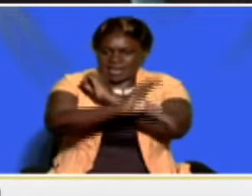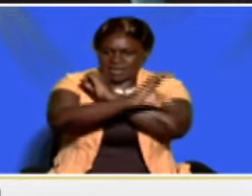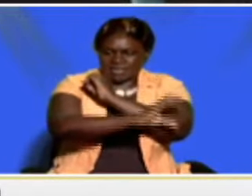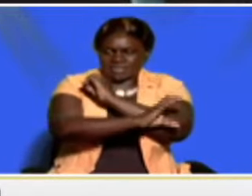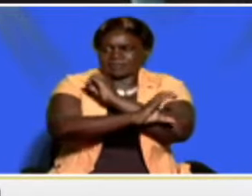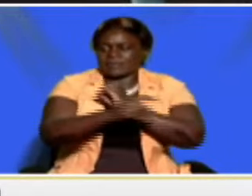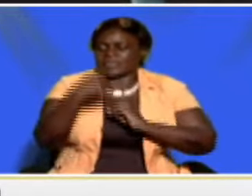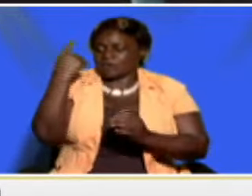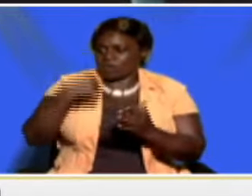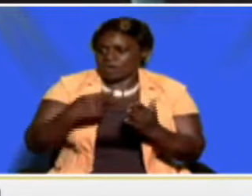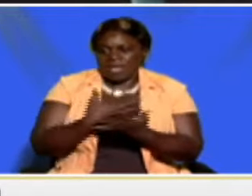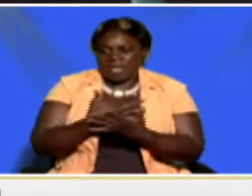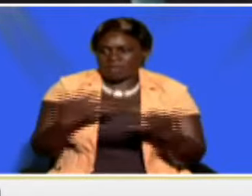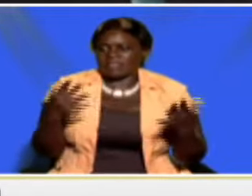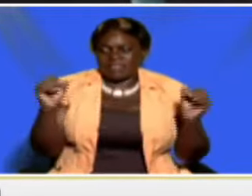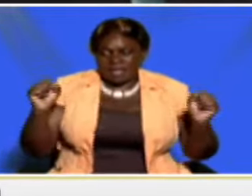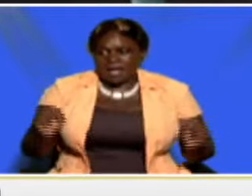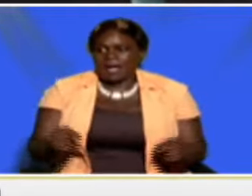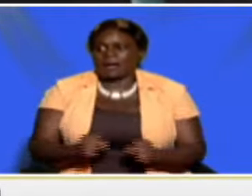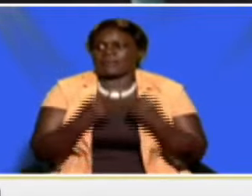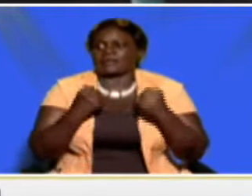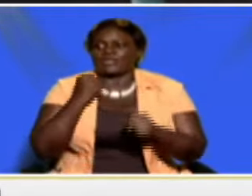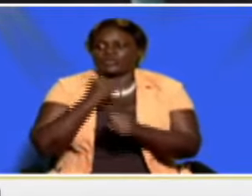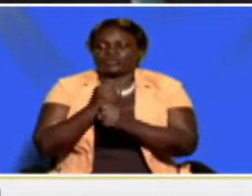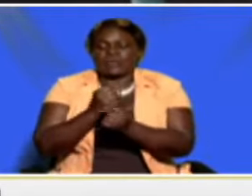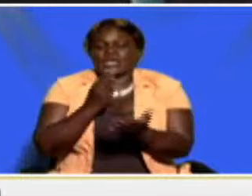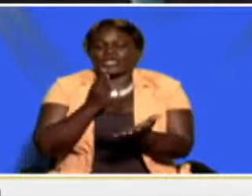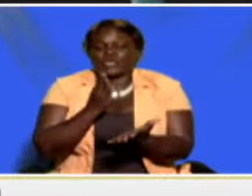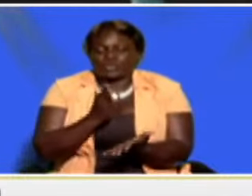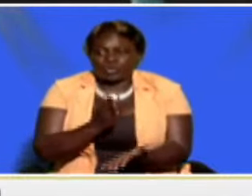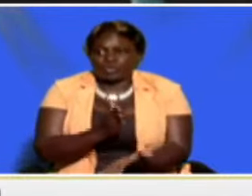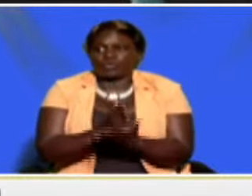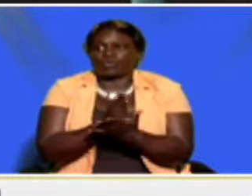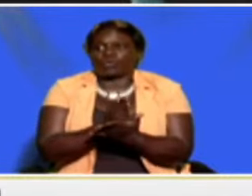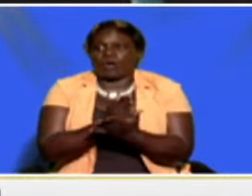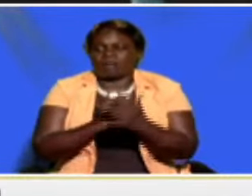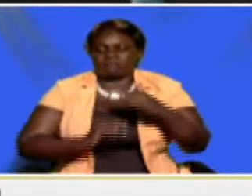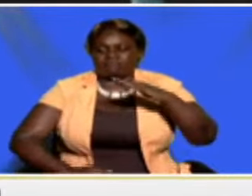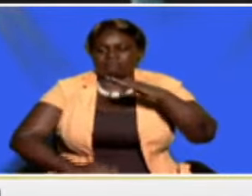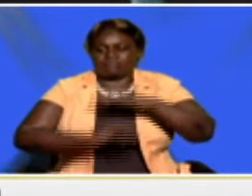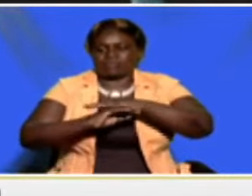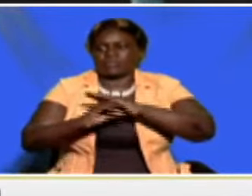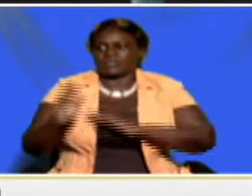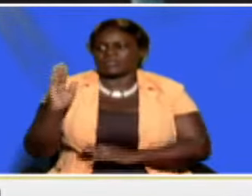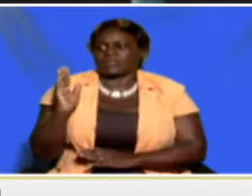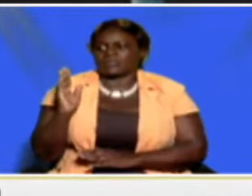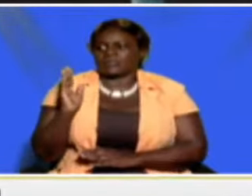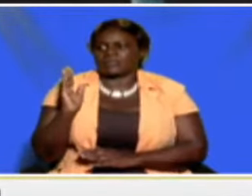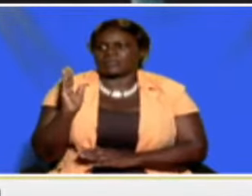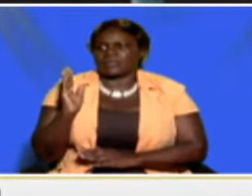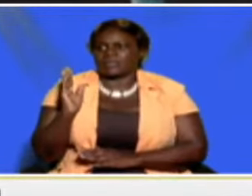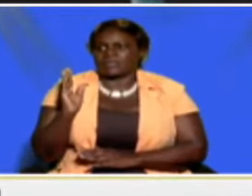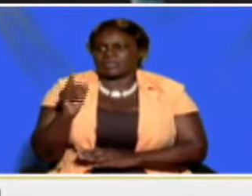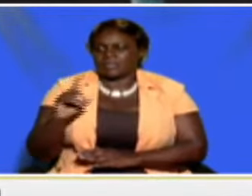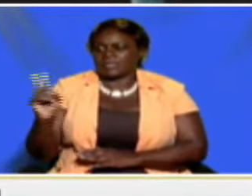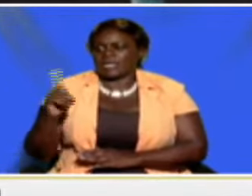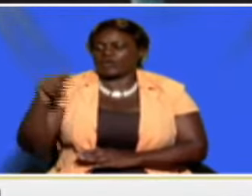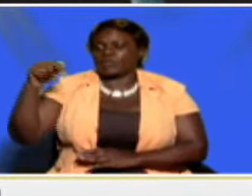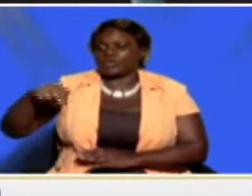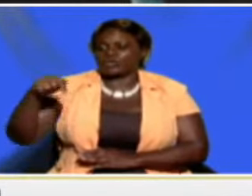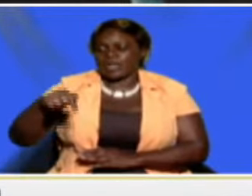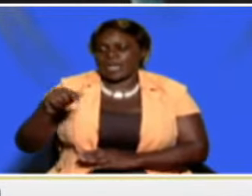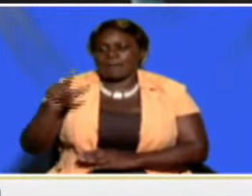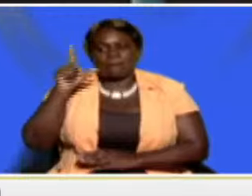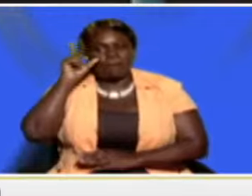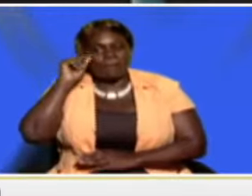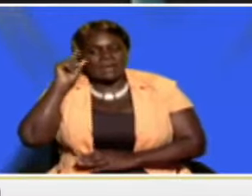that everything will be done to ensure that there is maximum security. We've been telling you what's happened in Nairobi today, what's happened